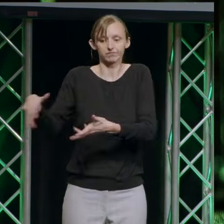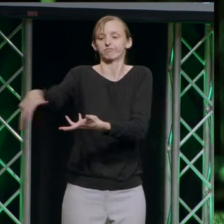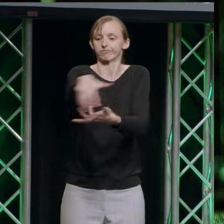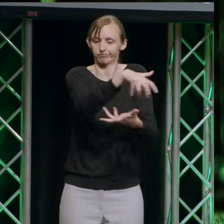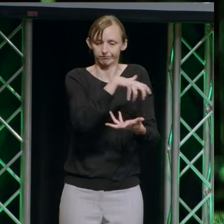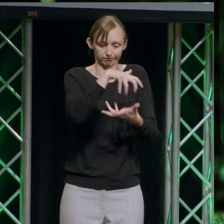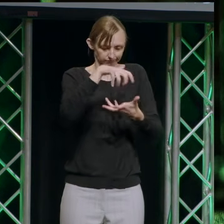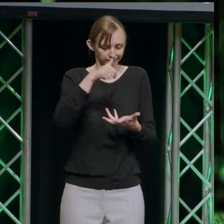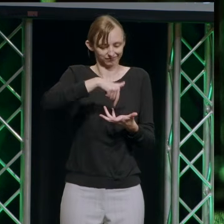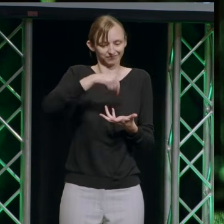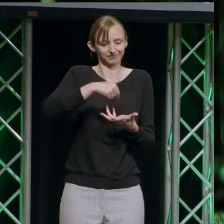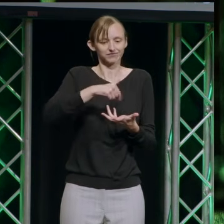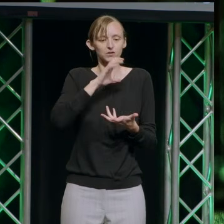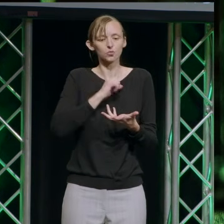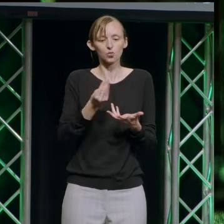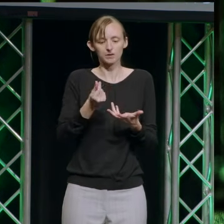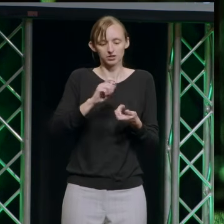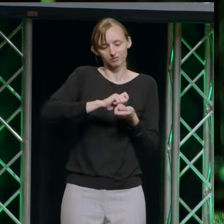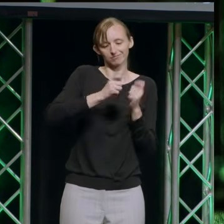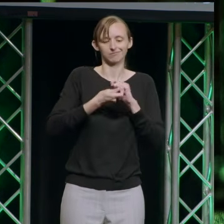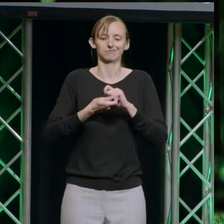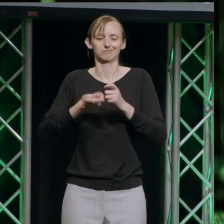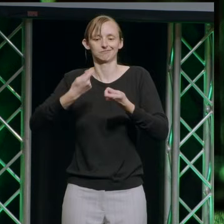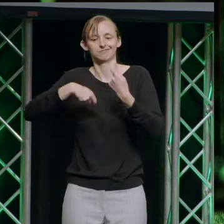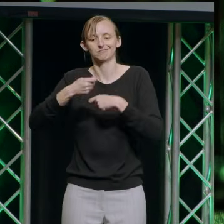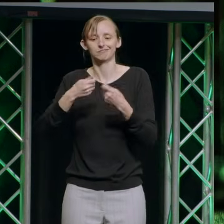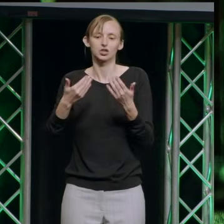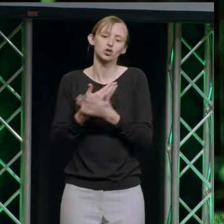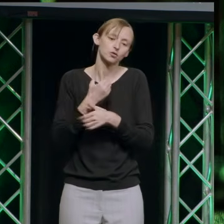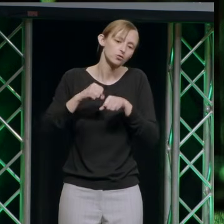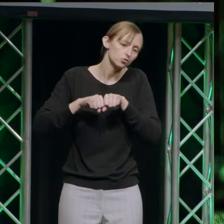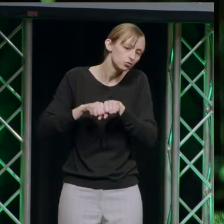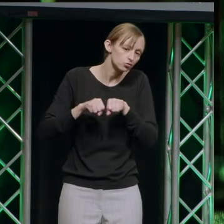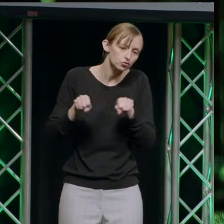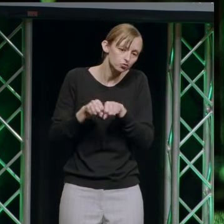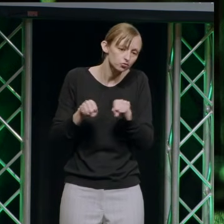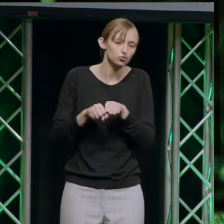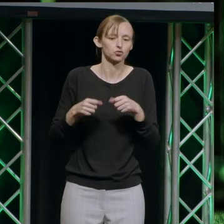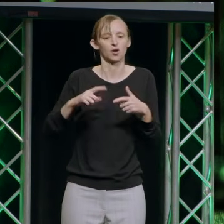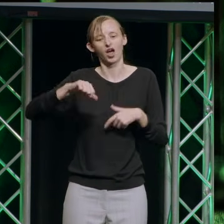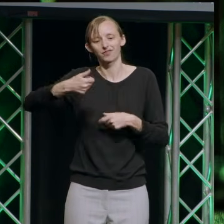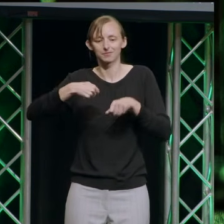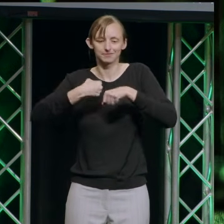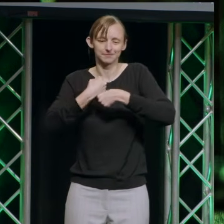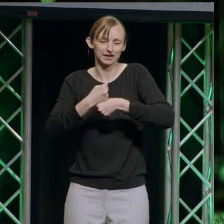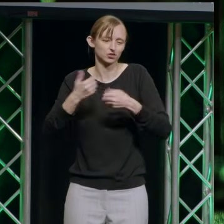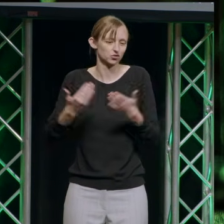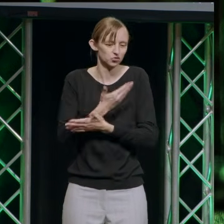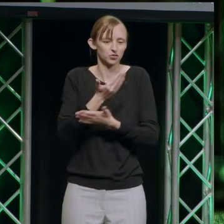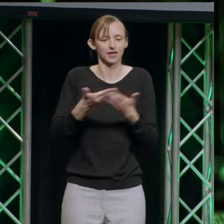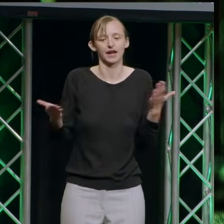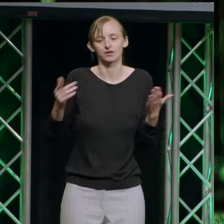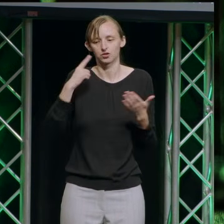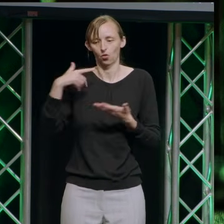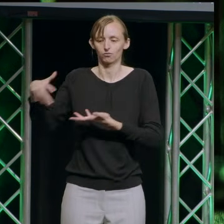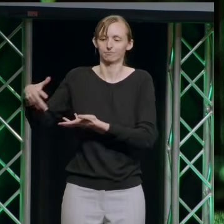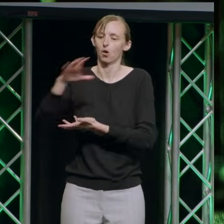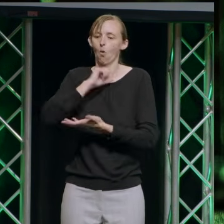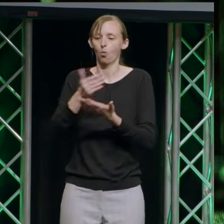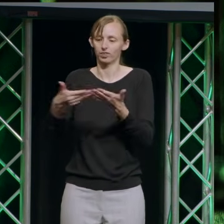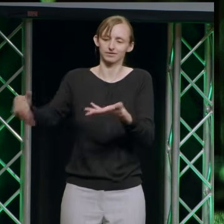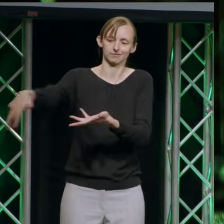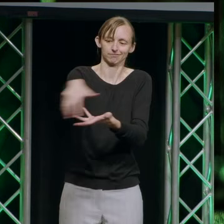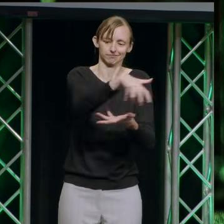a new material for a new shoe. And so that's what we're assuming for the take back. So we've also started some conversations